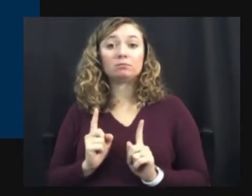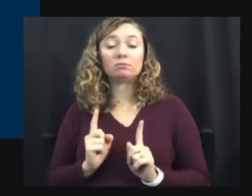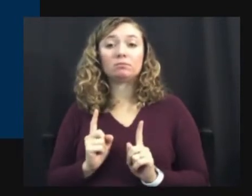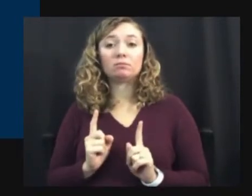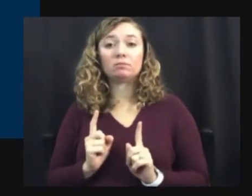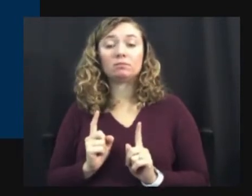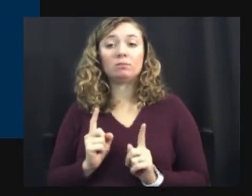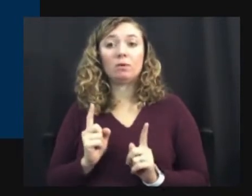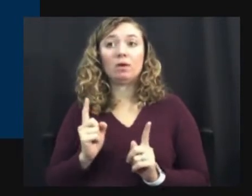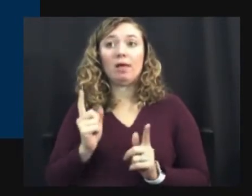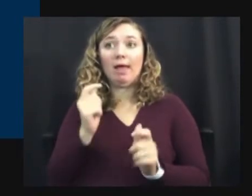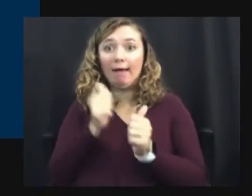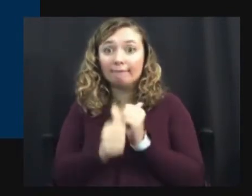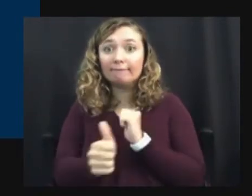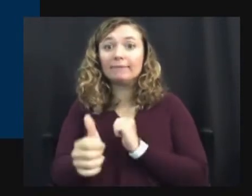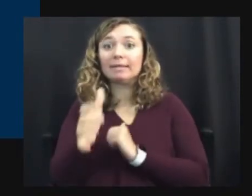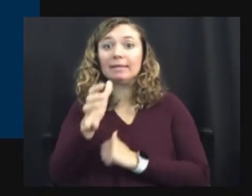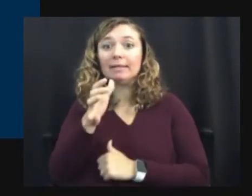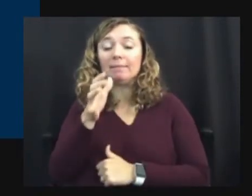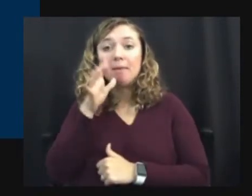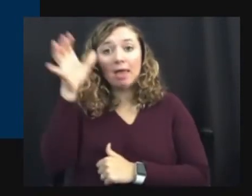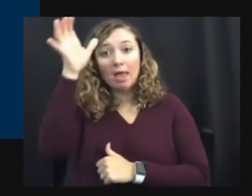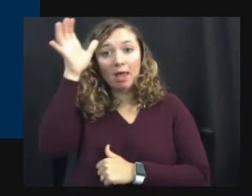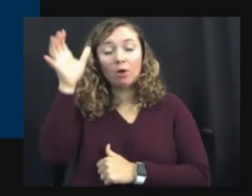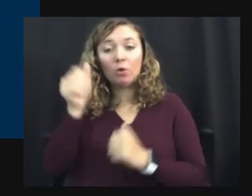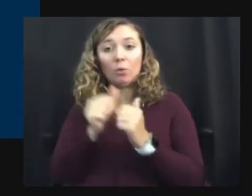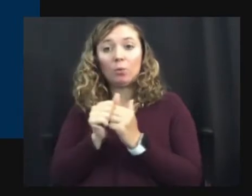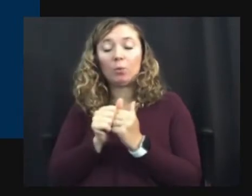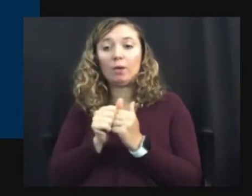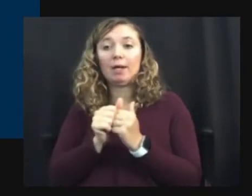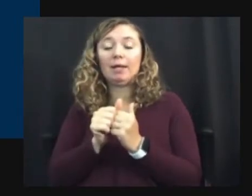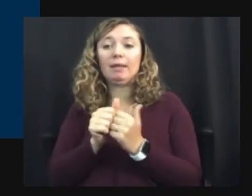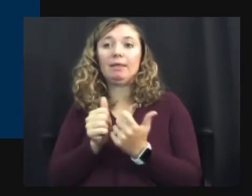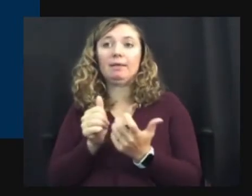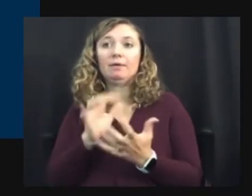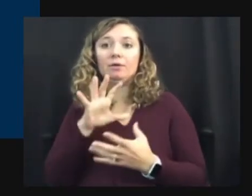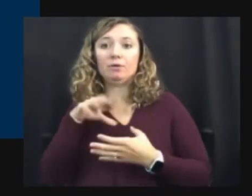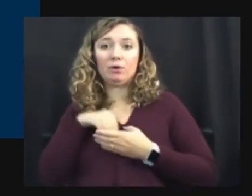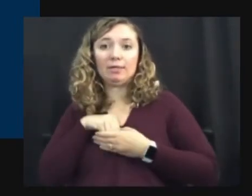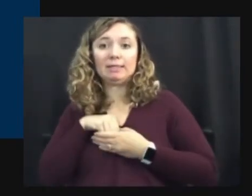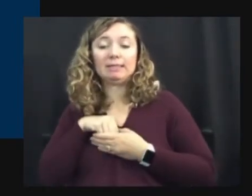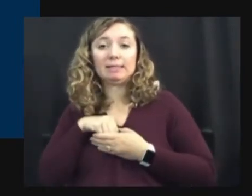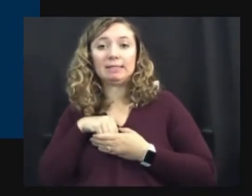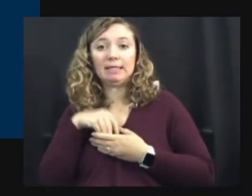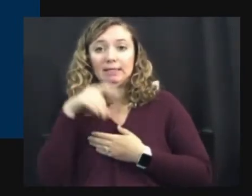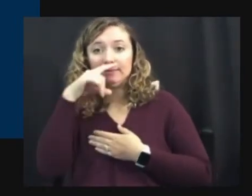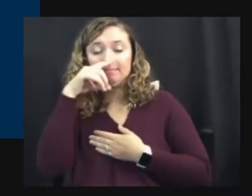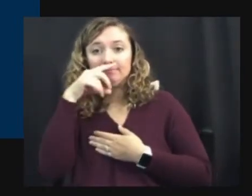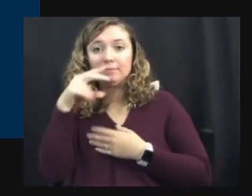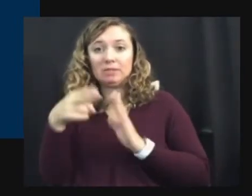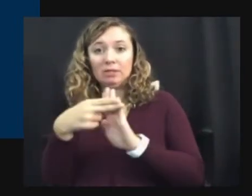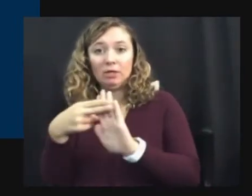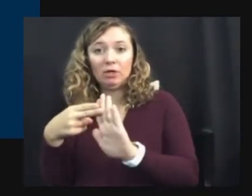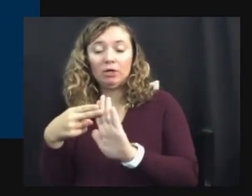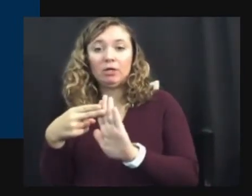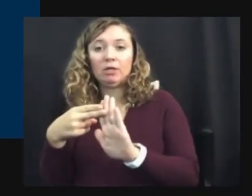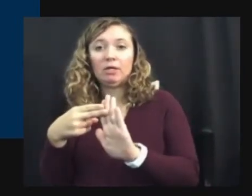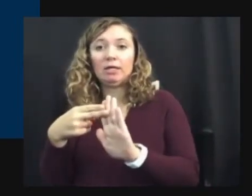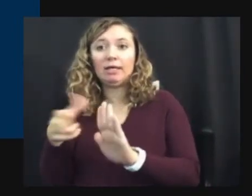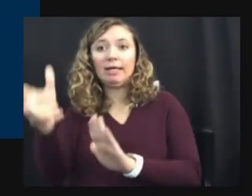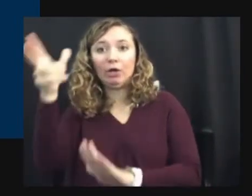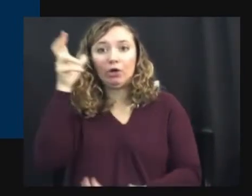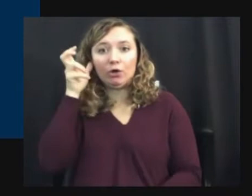what every parent with a child who's diagnosed as autistic is going to hear, it's just